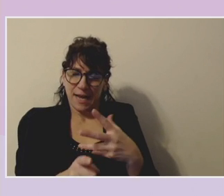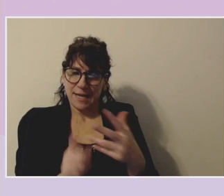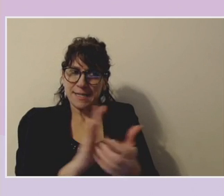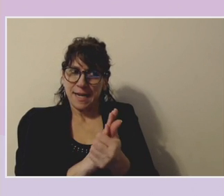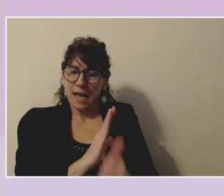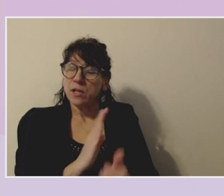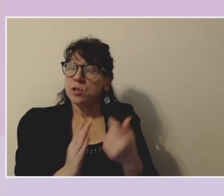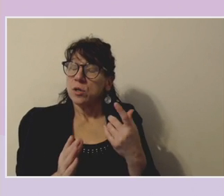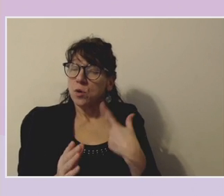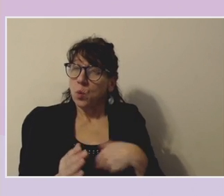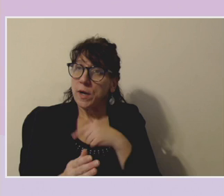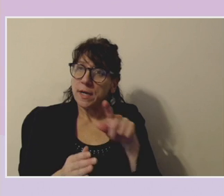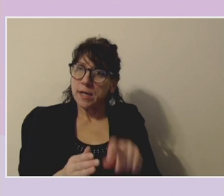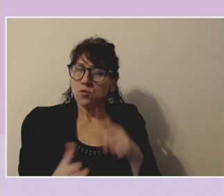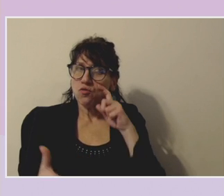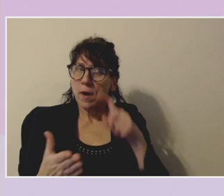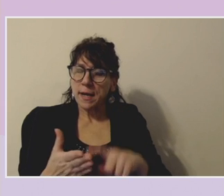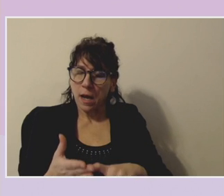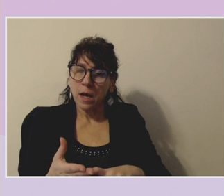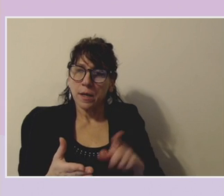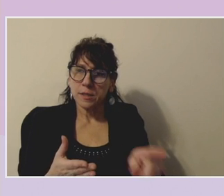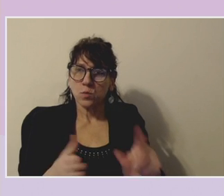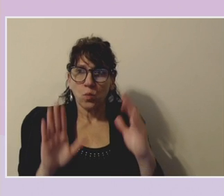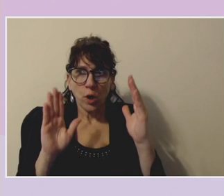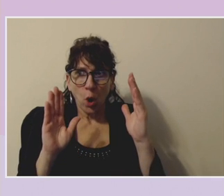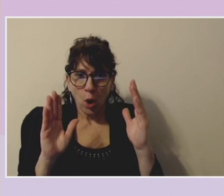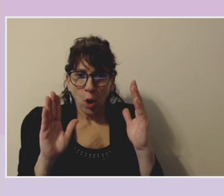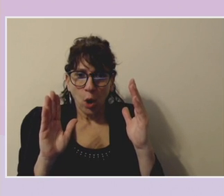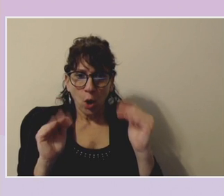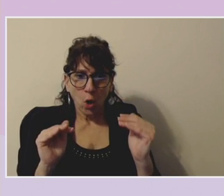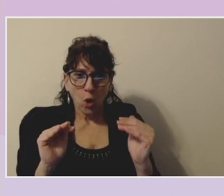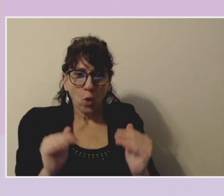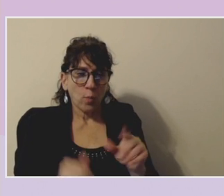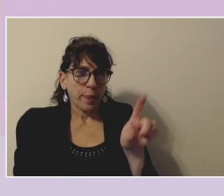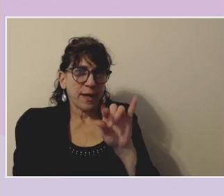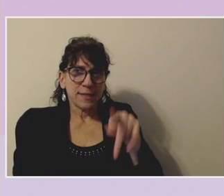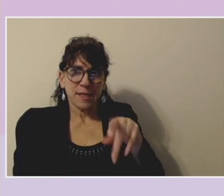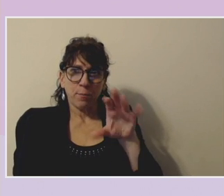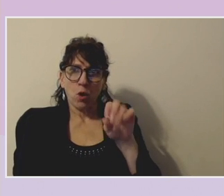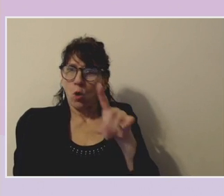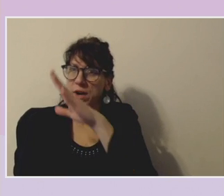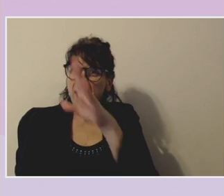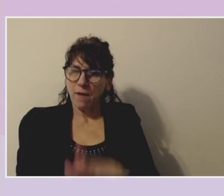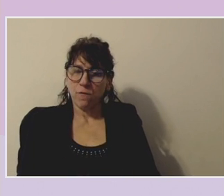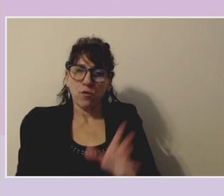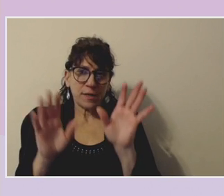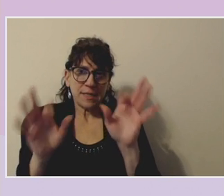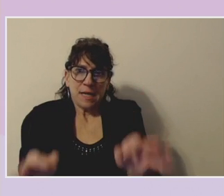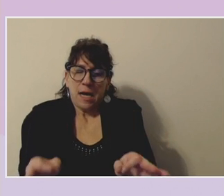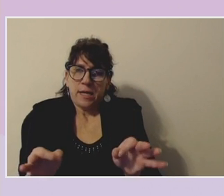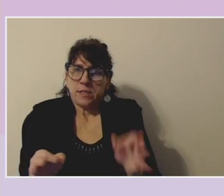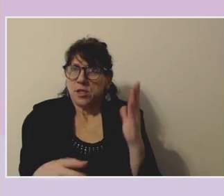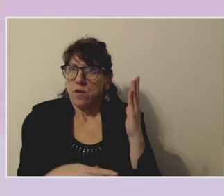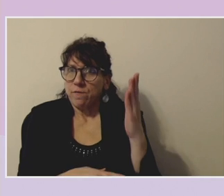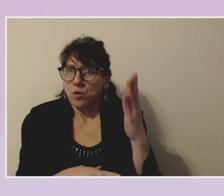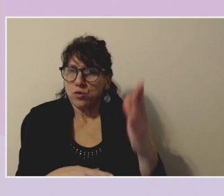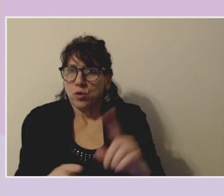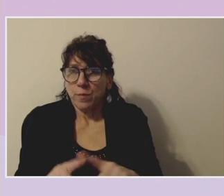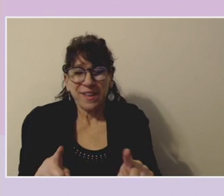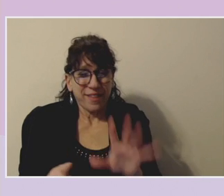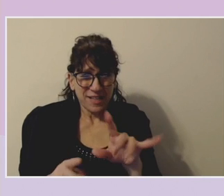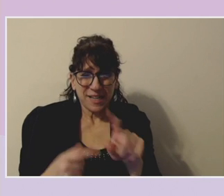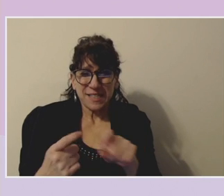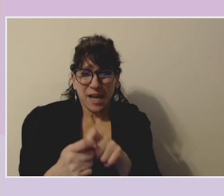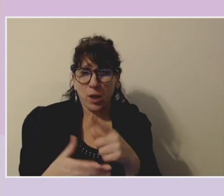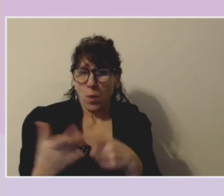reality that while we hope that zip code never determines destiny in all too many corners of our country, that's exactly what's happening.